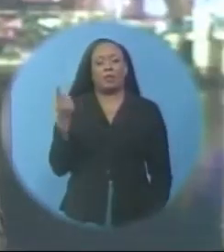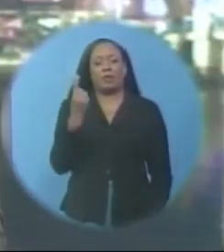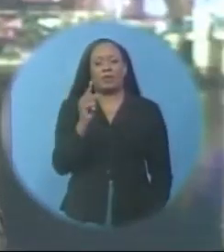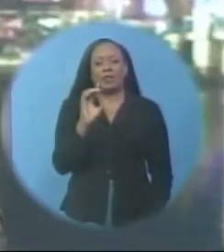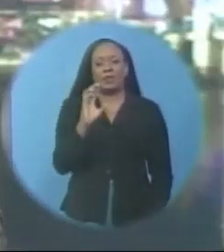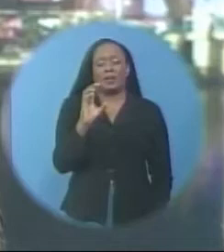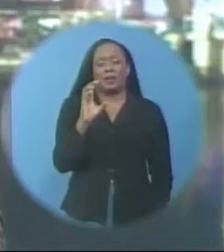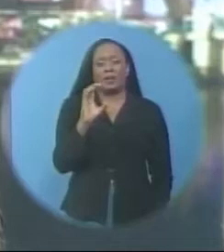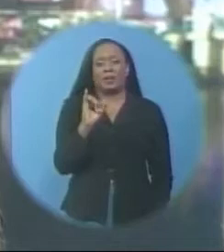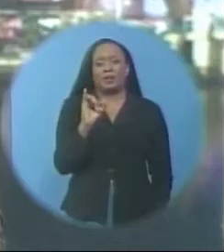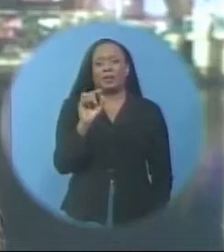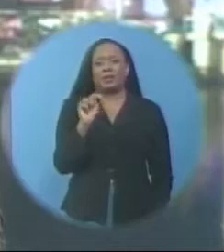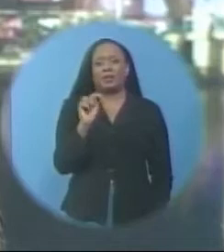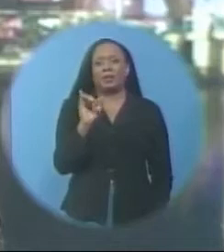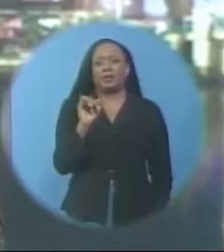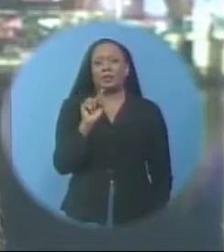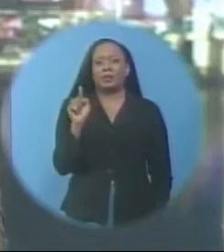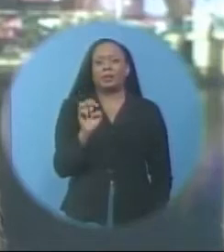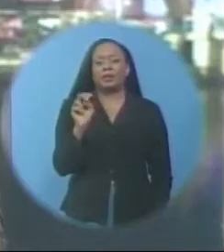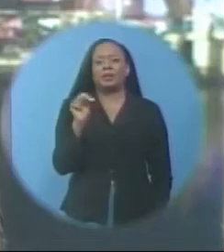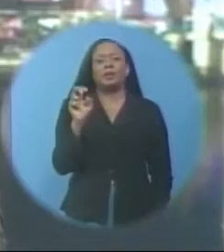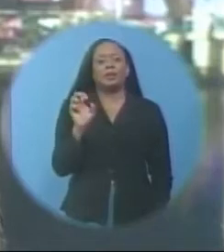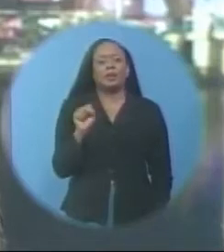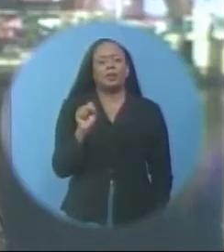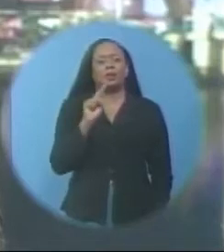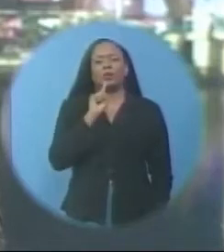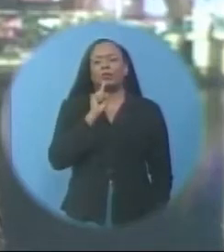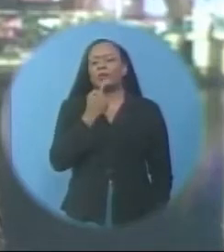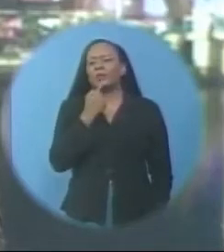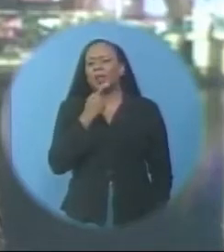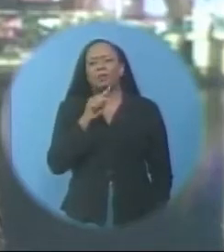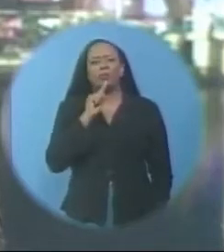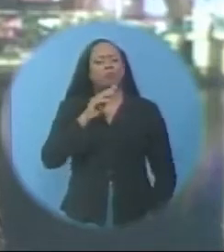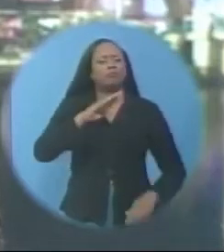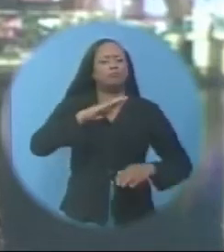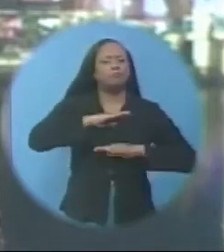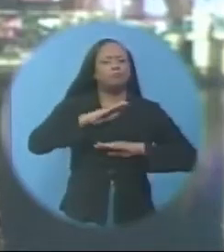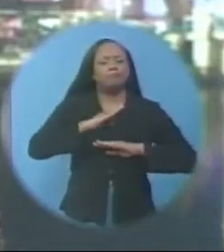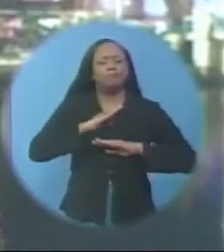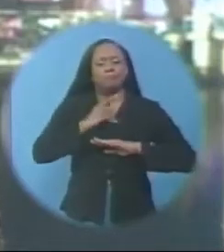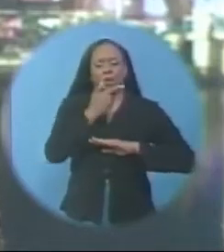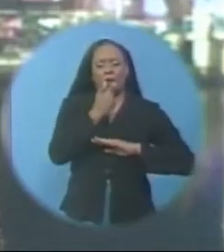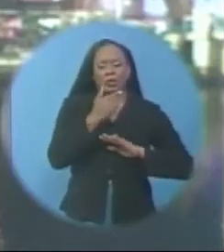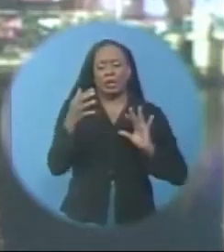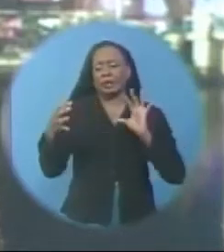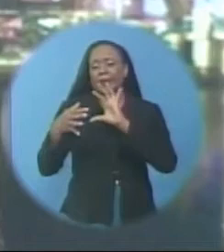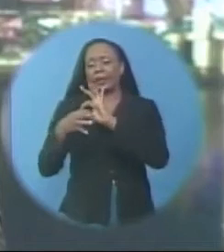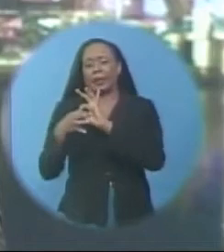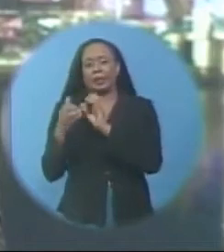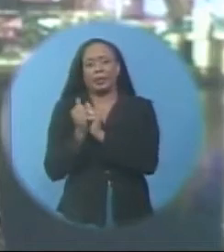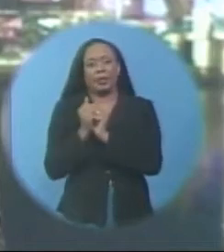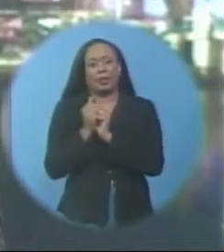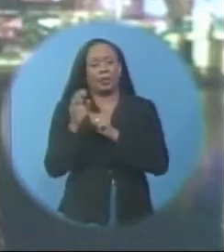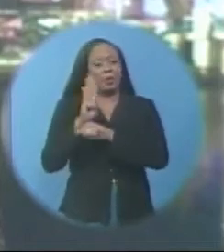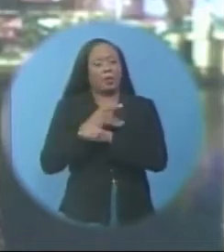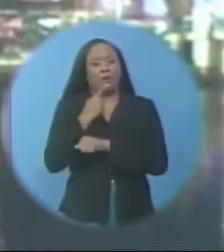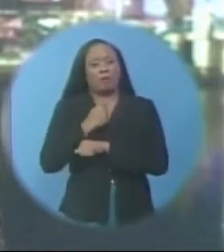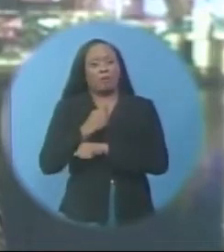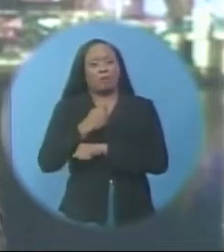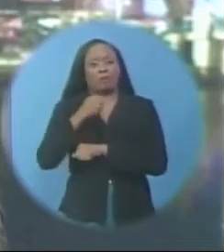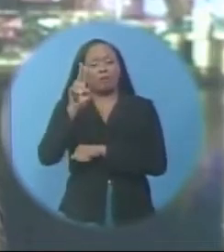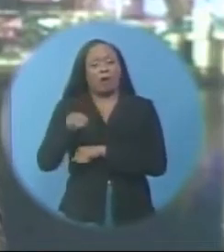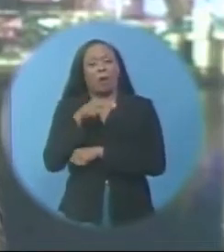First Citizens Broad Street, Ryan Hunt, expressed satisfaction in partnering with the Barbados Red Cross in its appeal